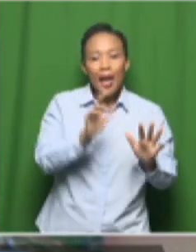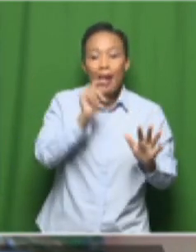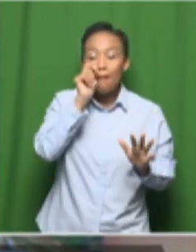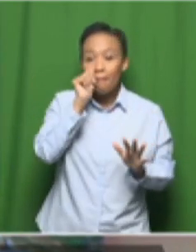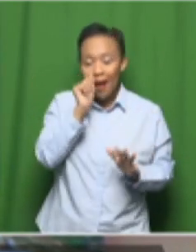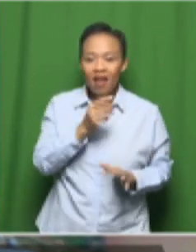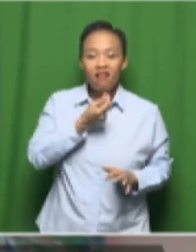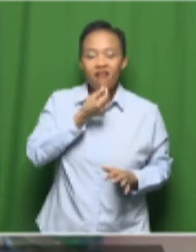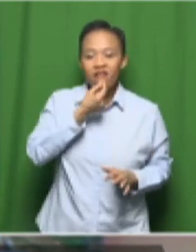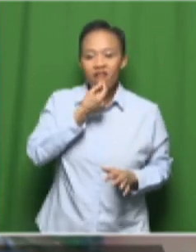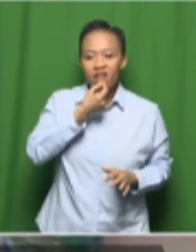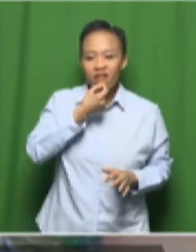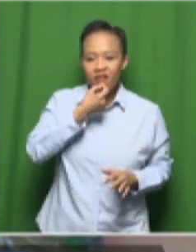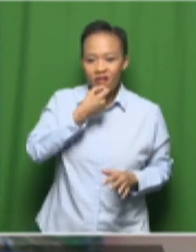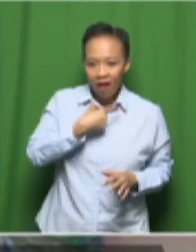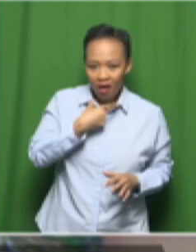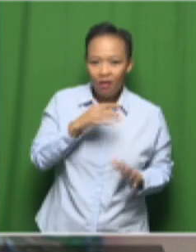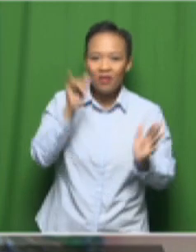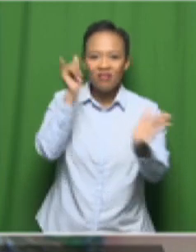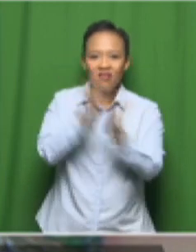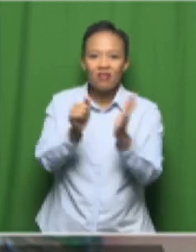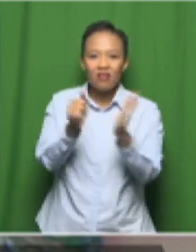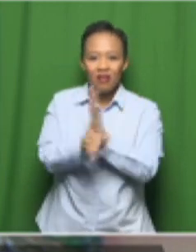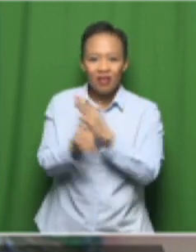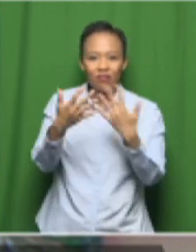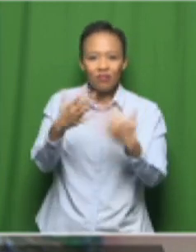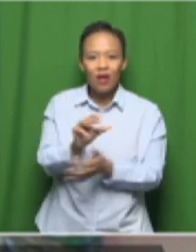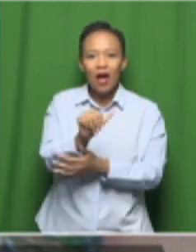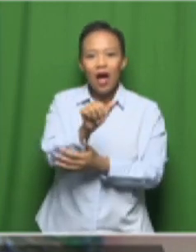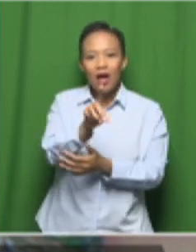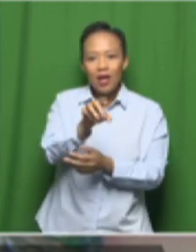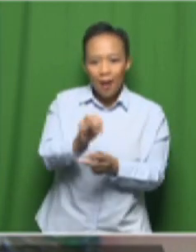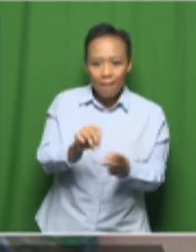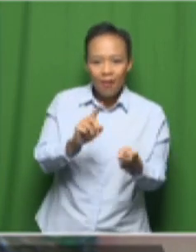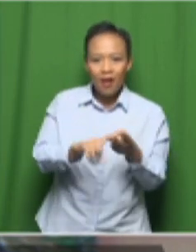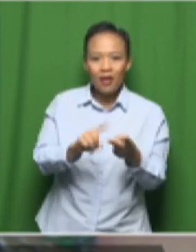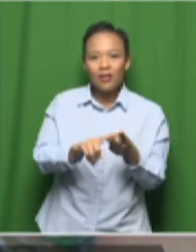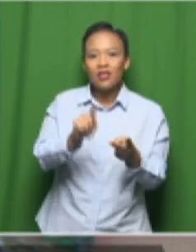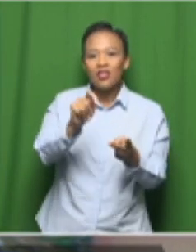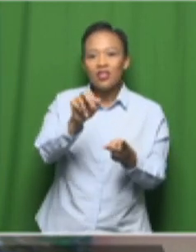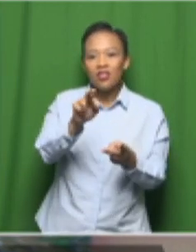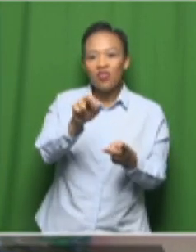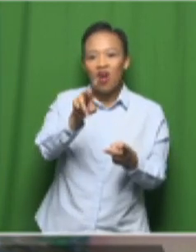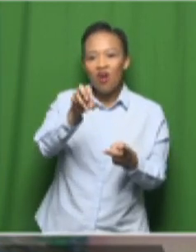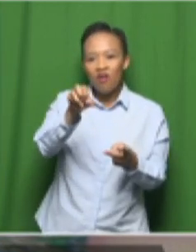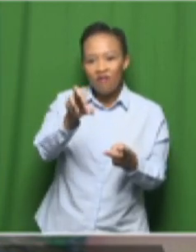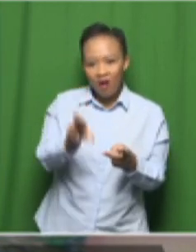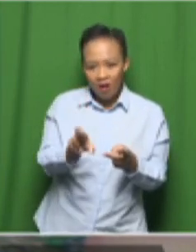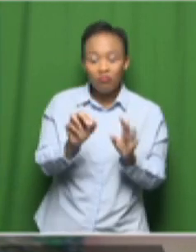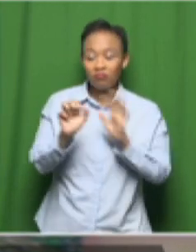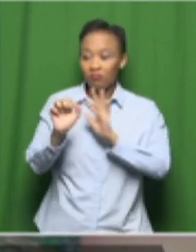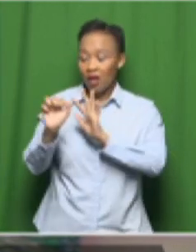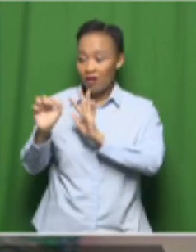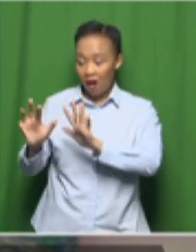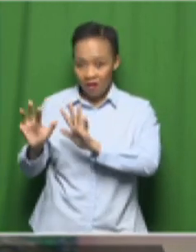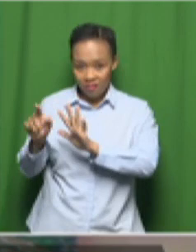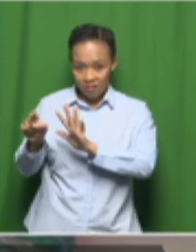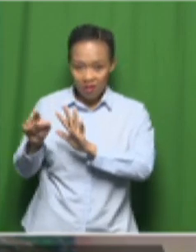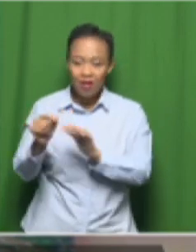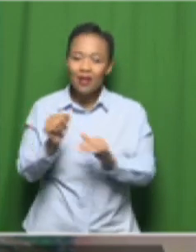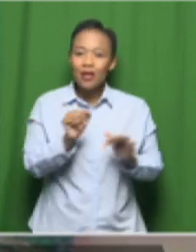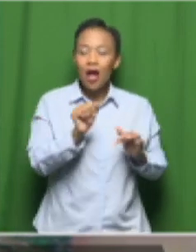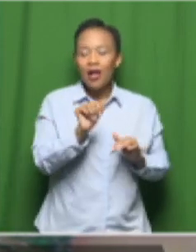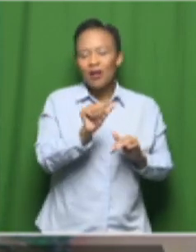brutally attacked by Adam Roy Woest and Trevor Woest. 9 of them died and 1 survived. Author